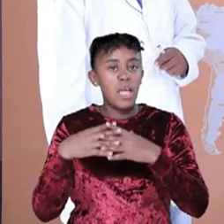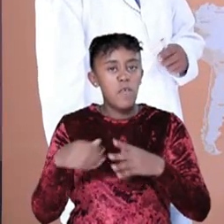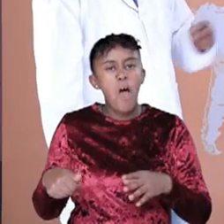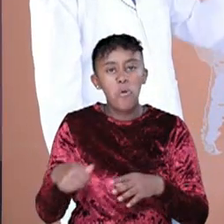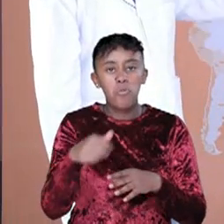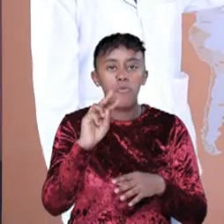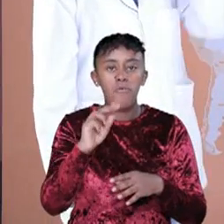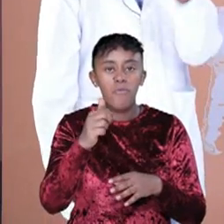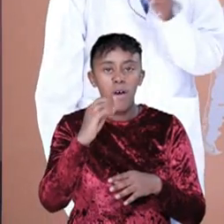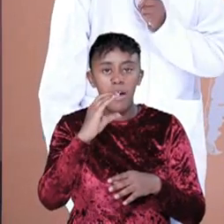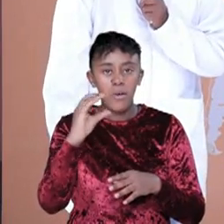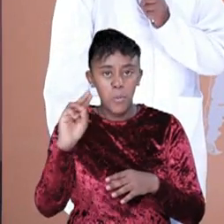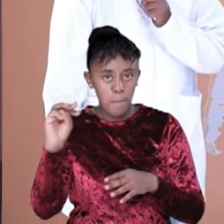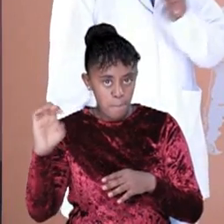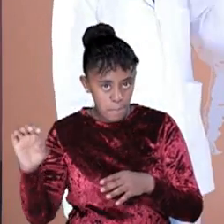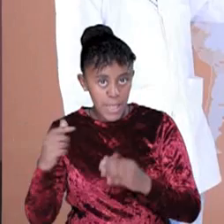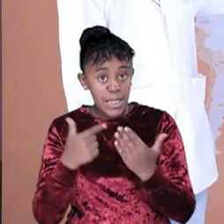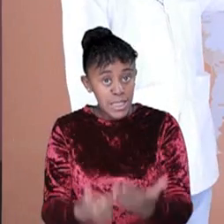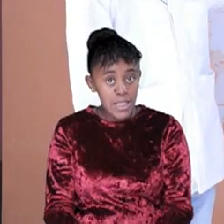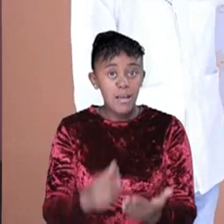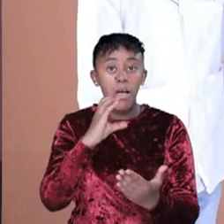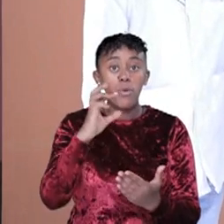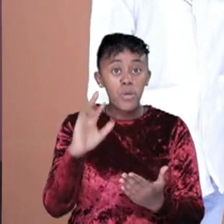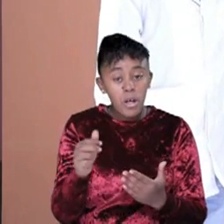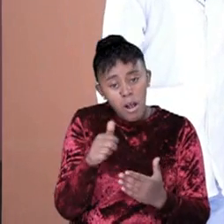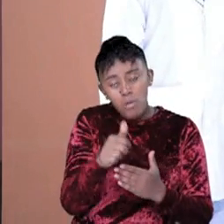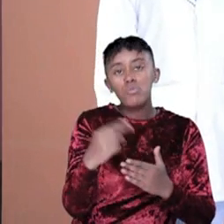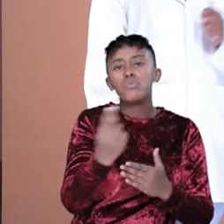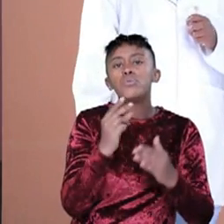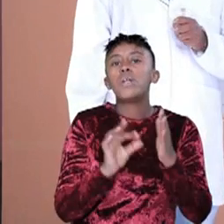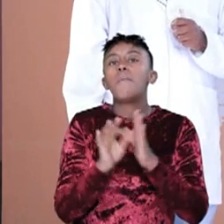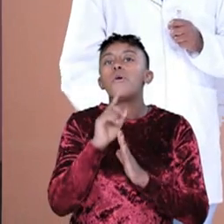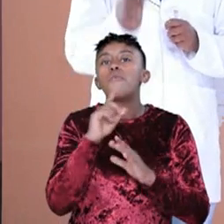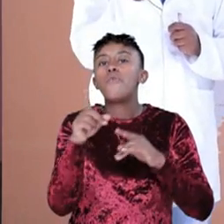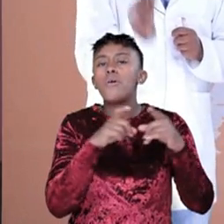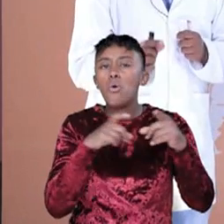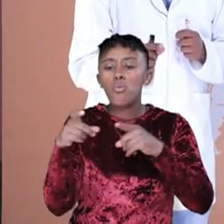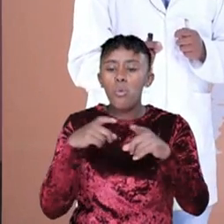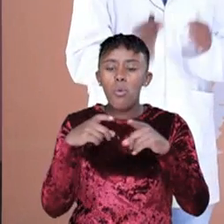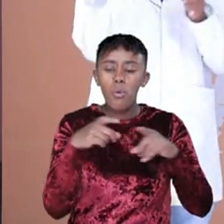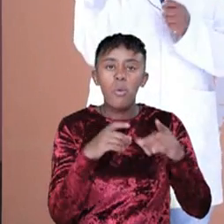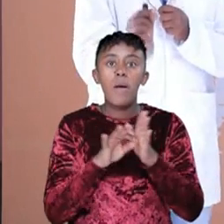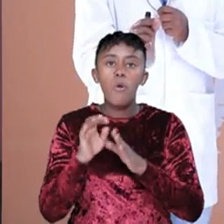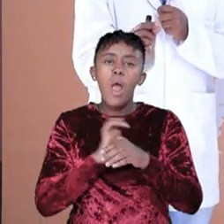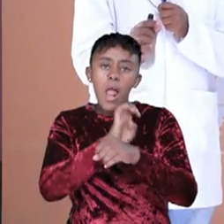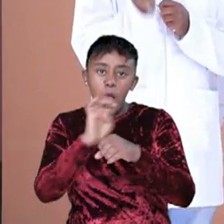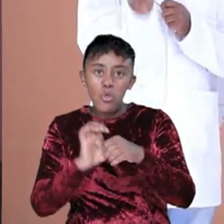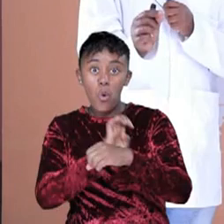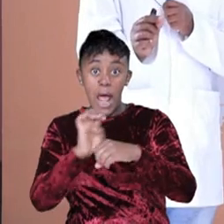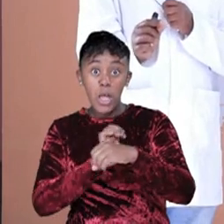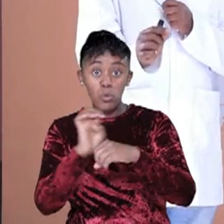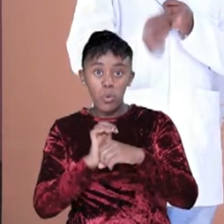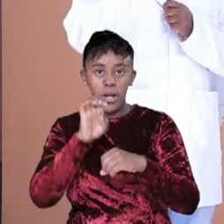Student, this cathode ray also used for controlling the number of electrons. It controls what? The number of electrons